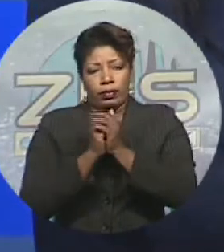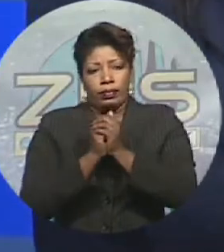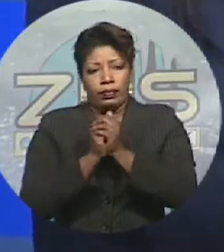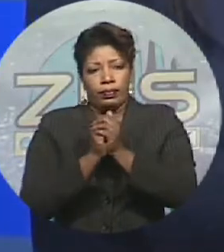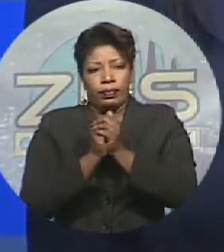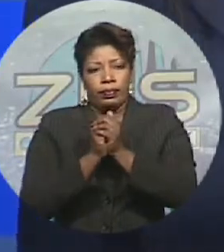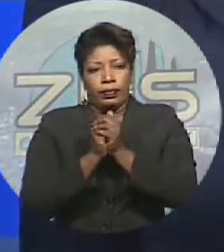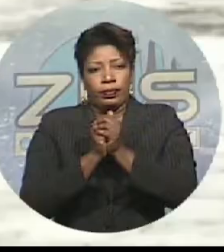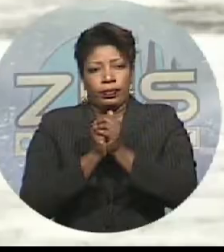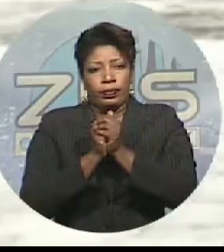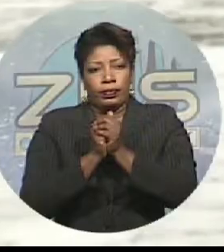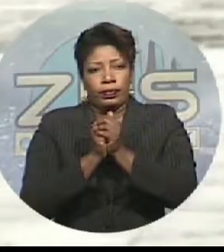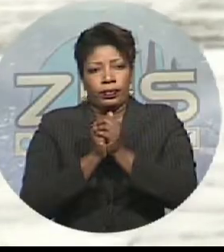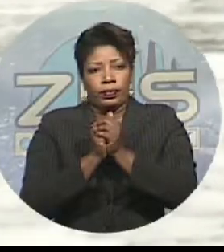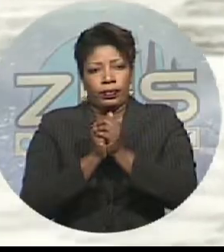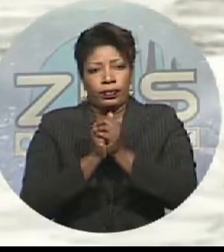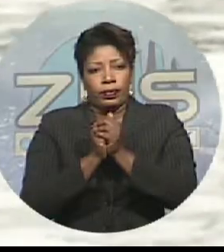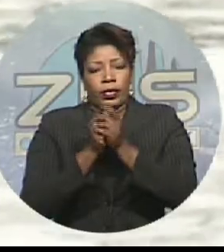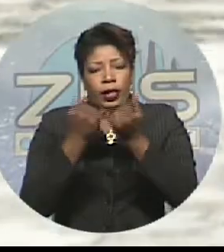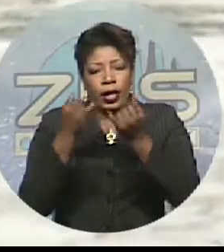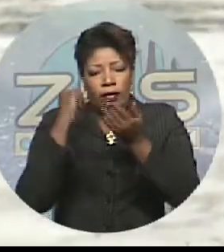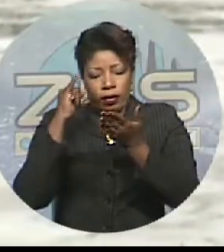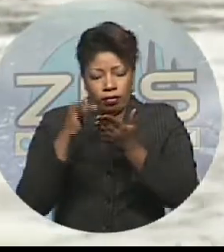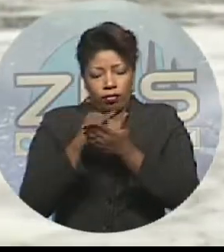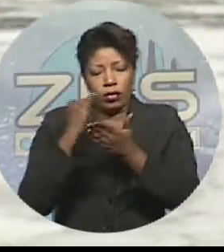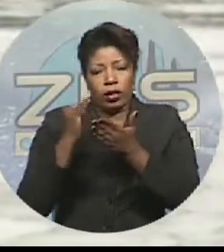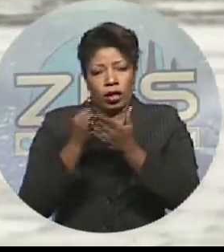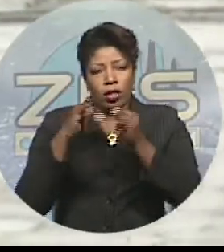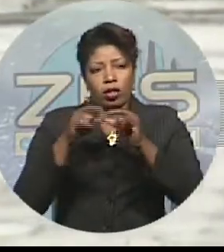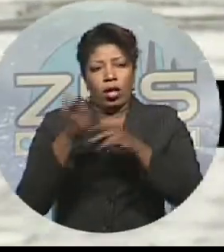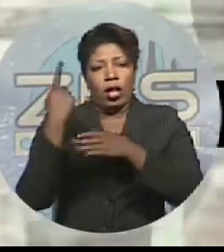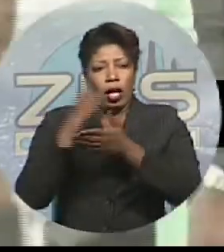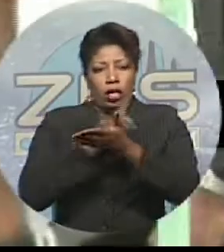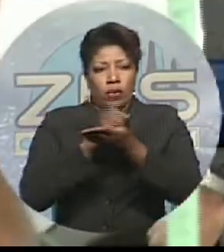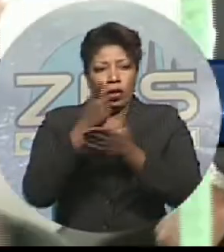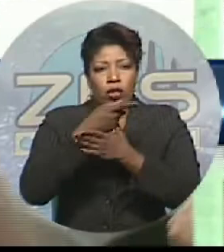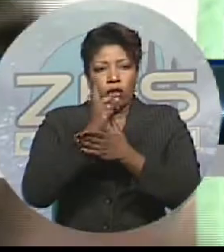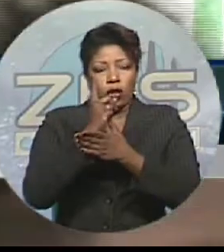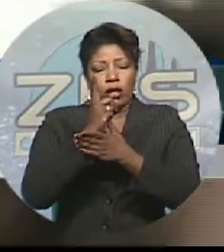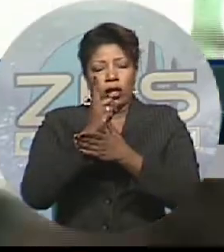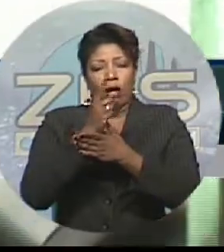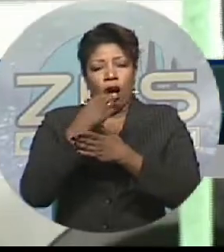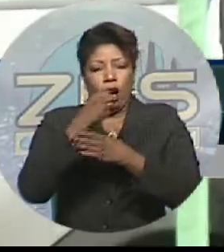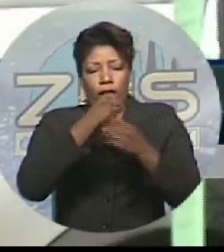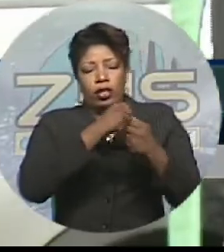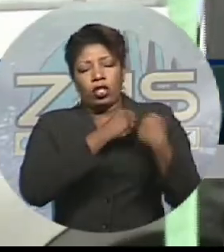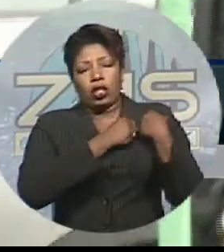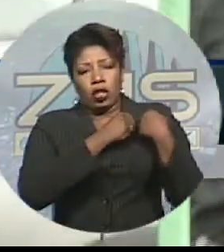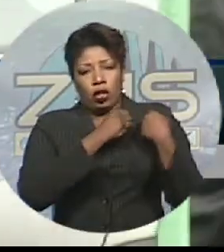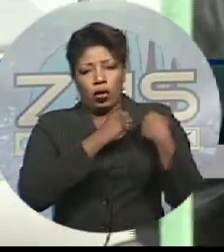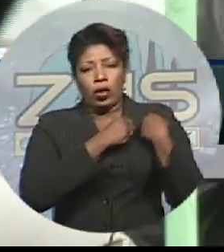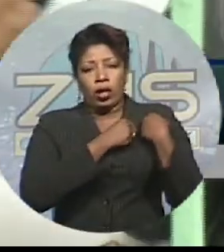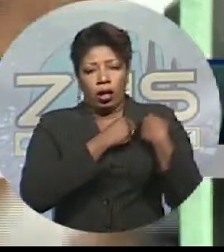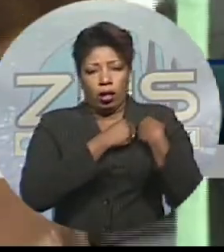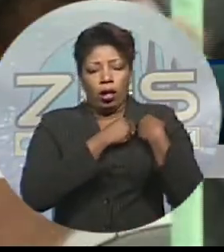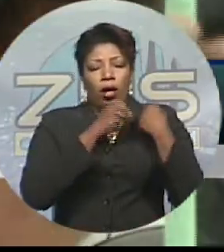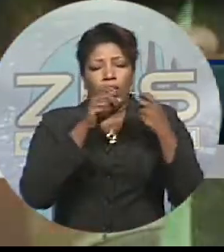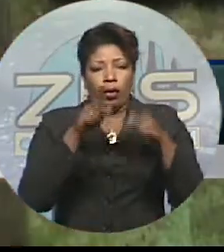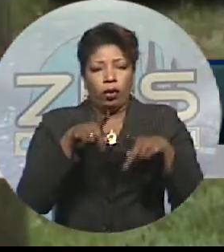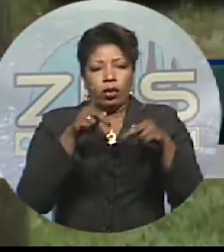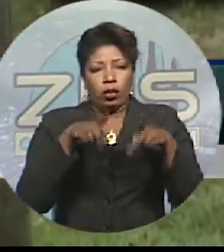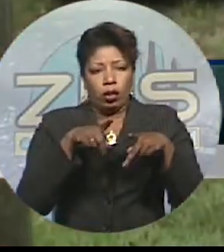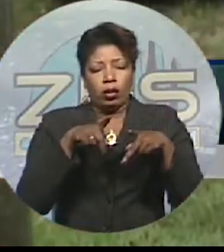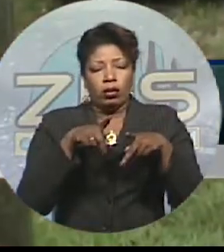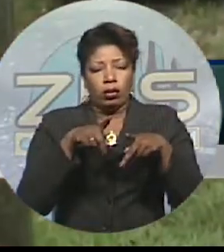charges. An intense investigation continues into last week's shooting of a security officer at the L.W. Young Junior High